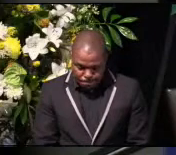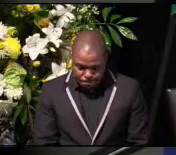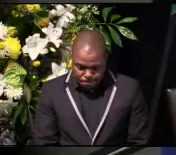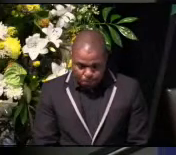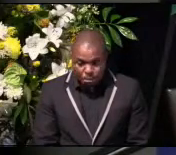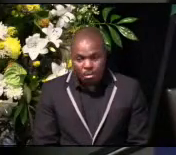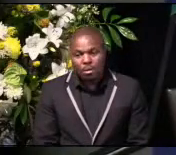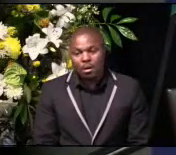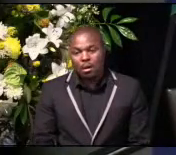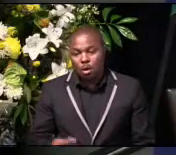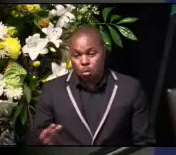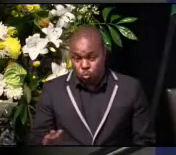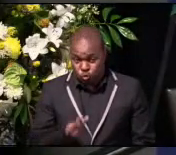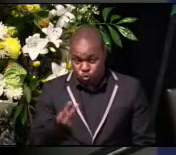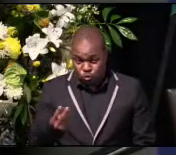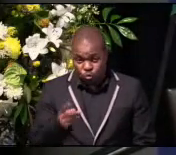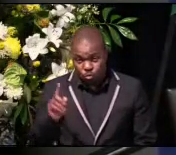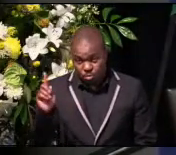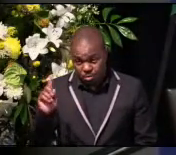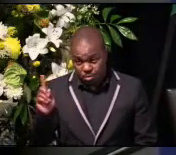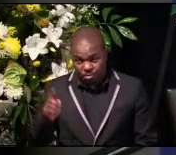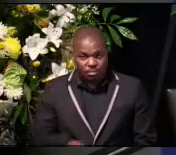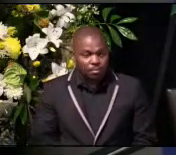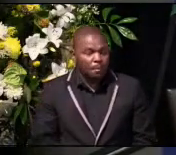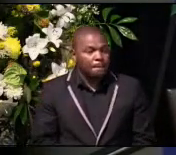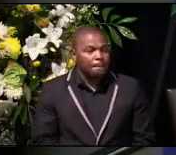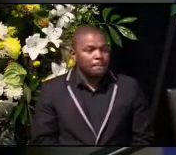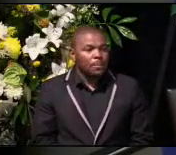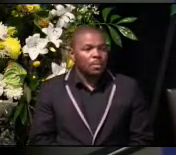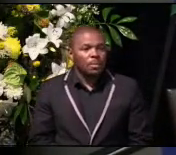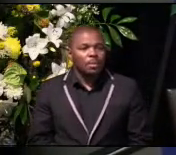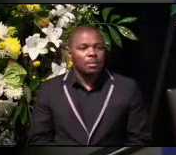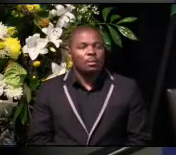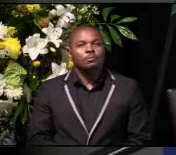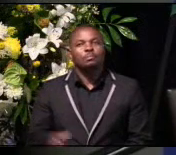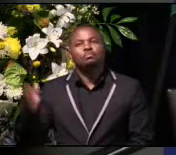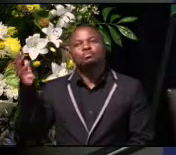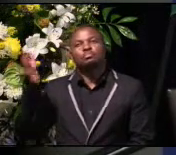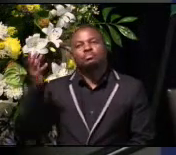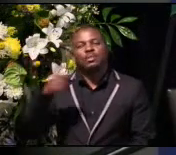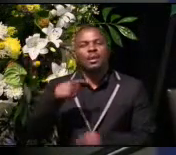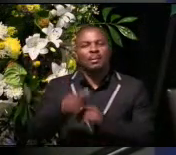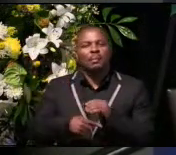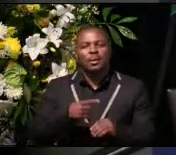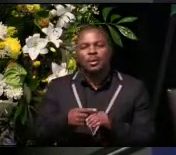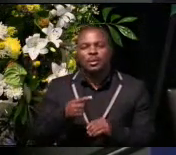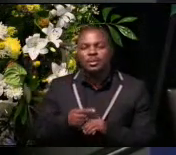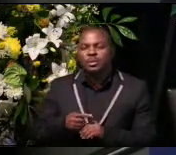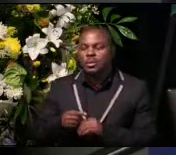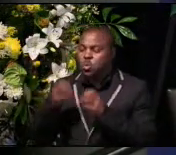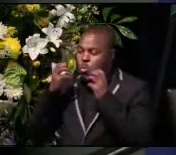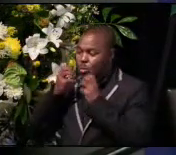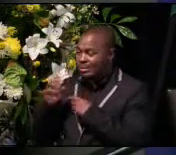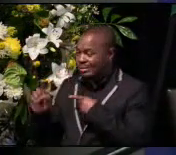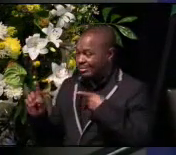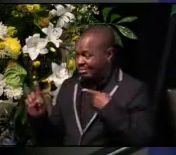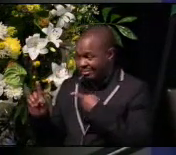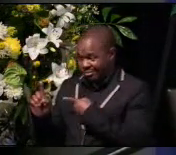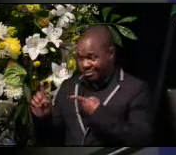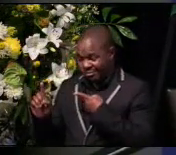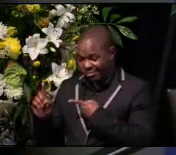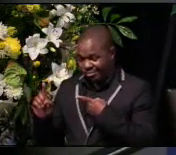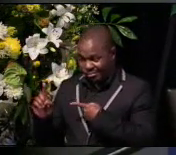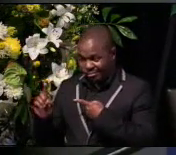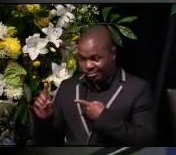another thing also is that uh speaking about what you call a Moses kotani